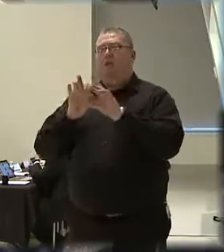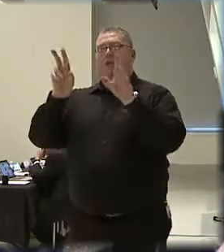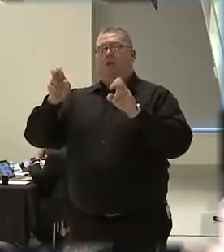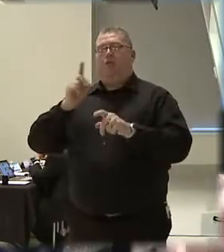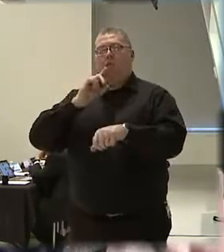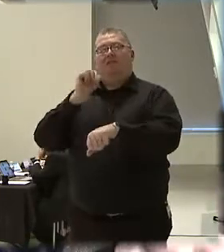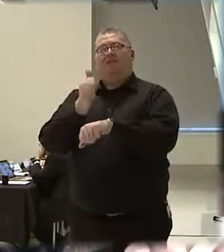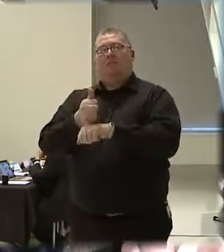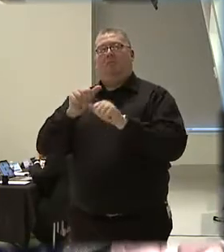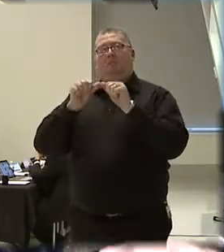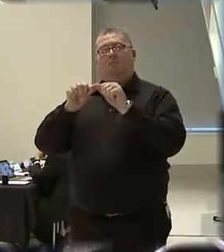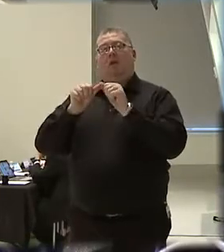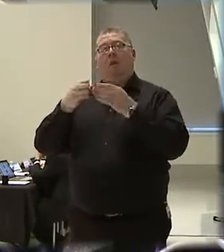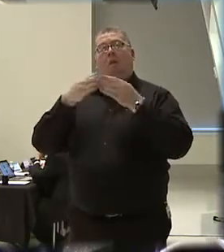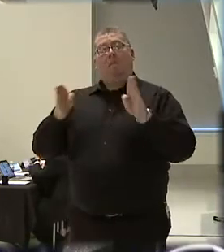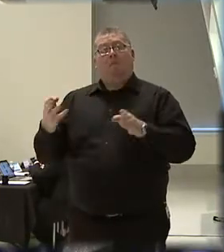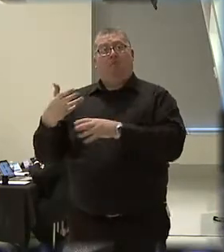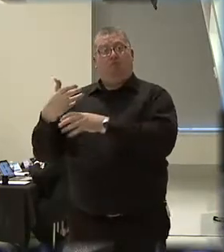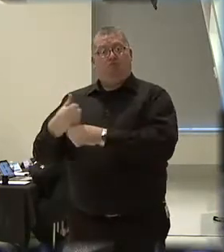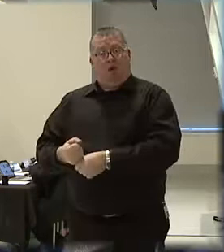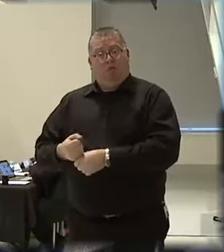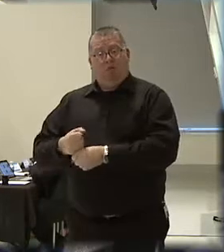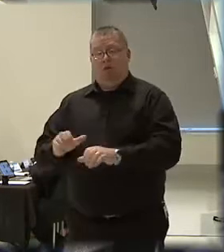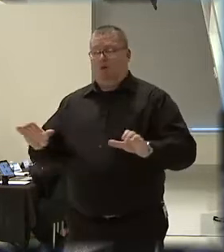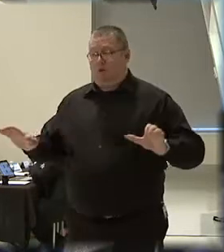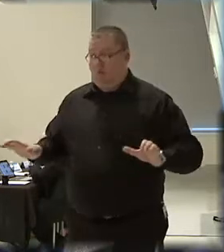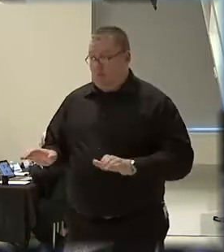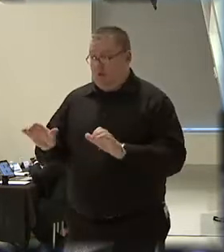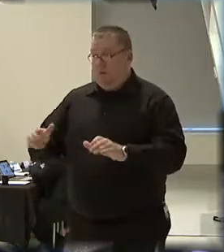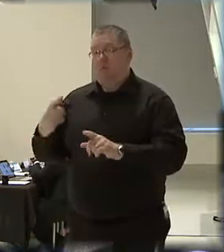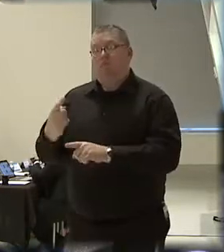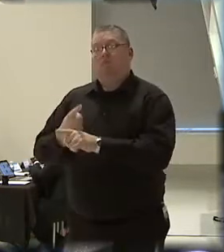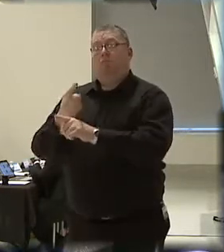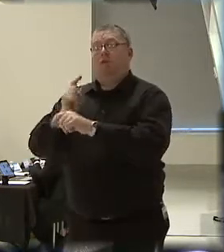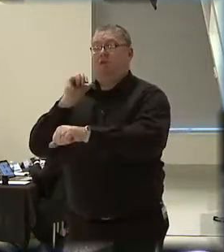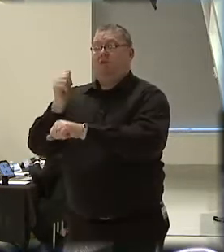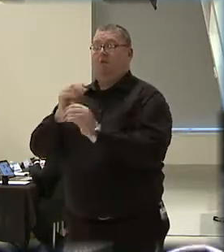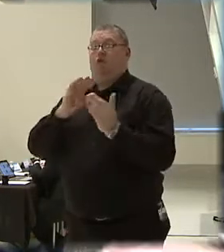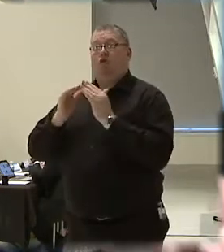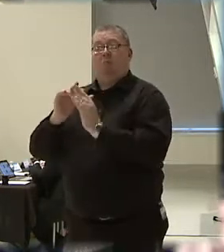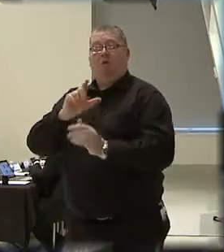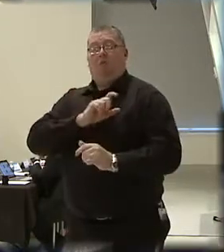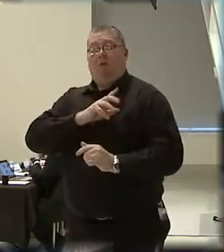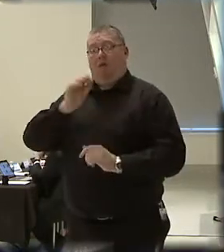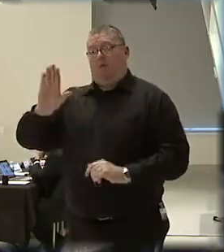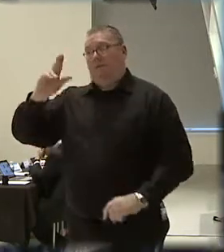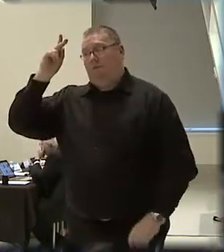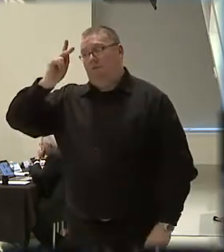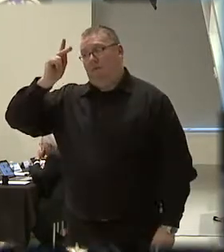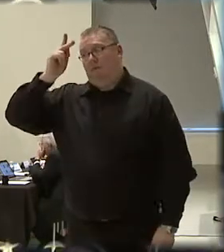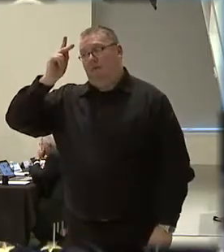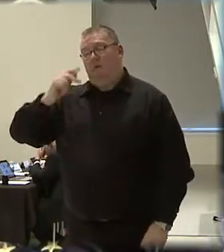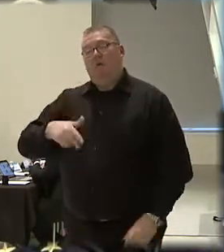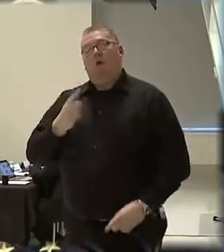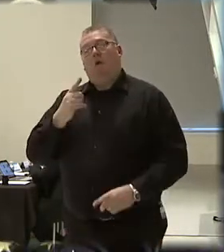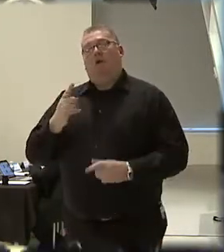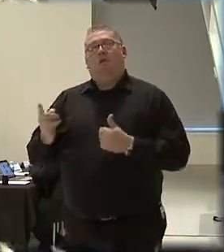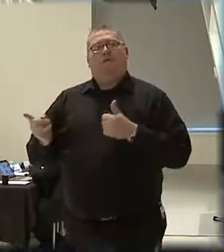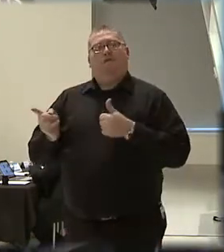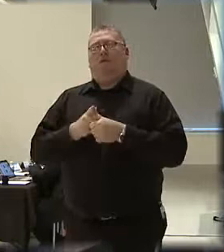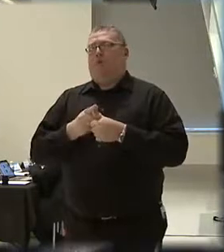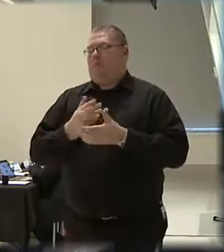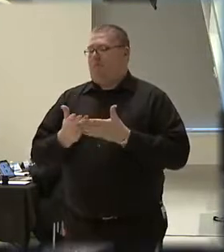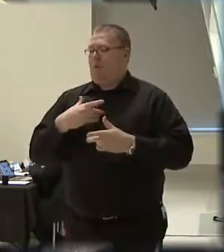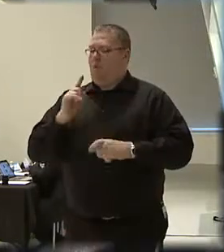Establishing and maintaining the public's trust is the cornerstone of implementing community policing philosophy. One of the first bricks that has